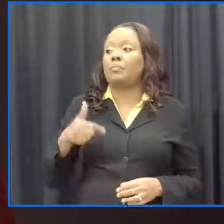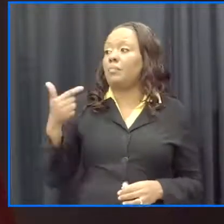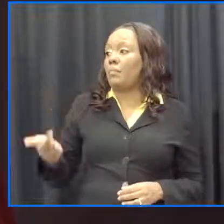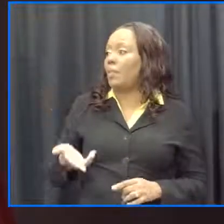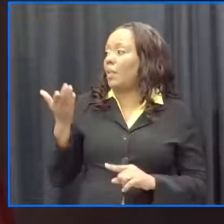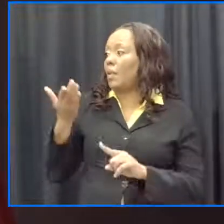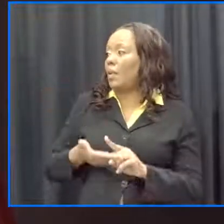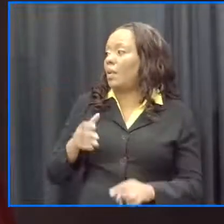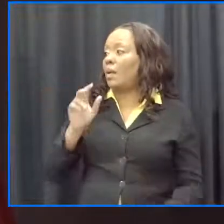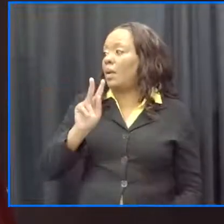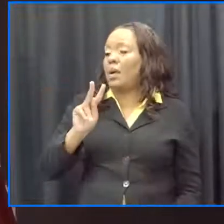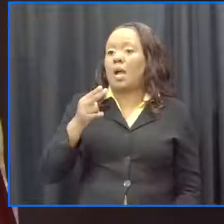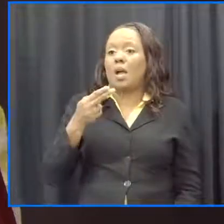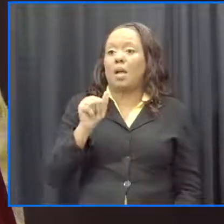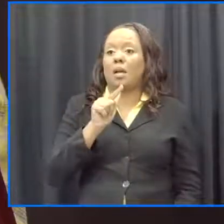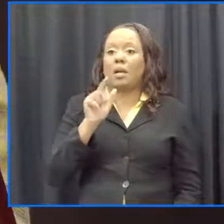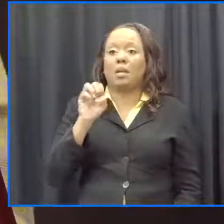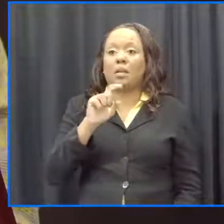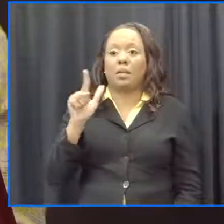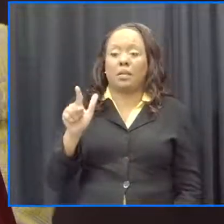Mr. Khalil Kothliwala.